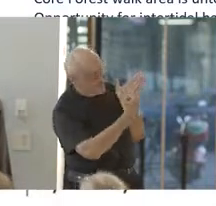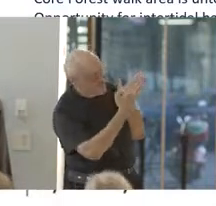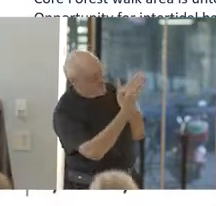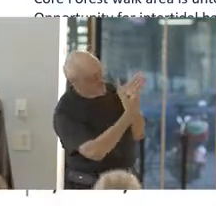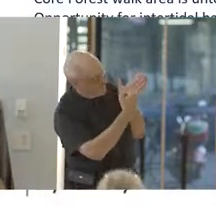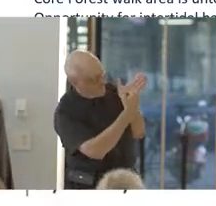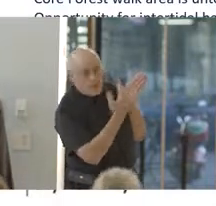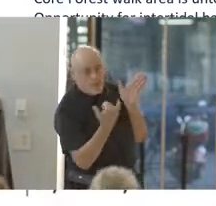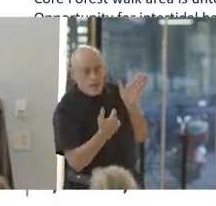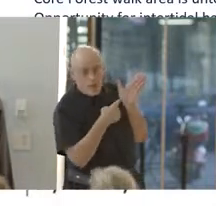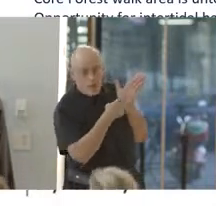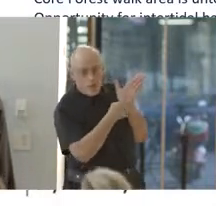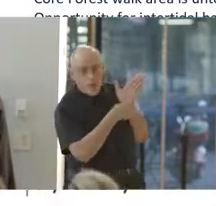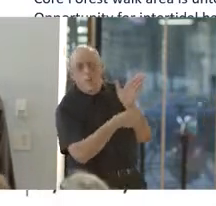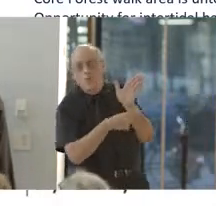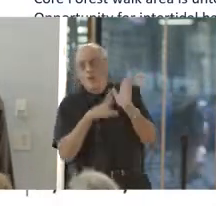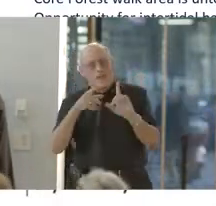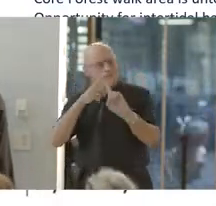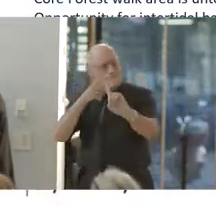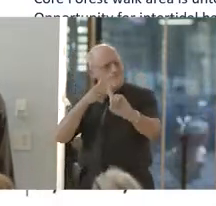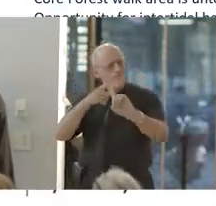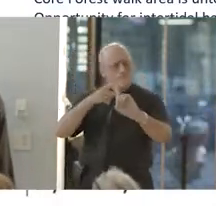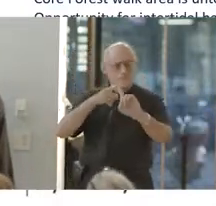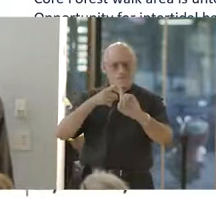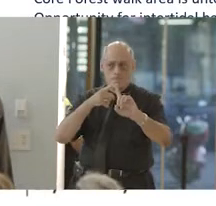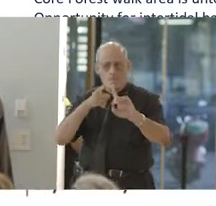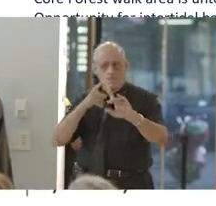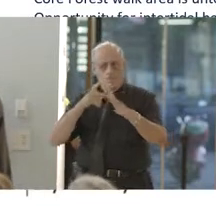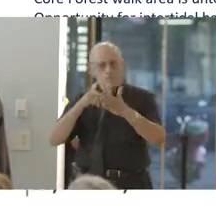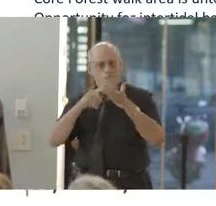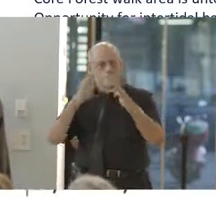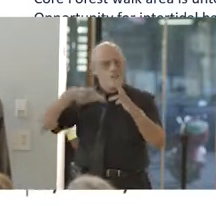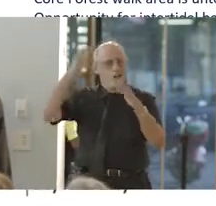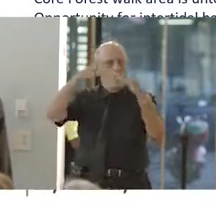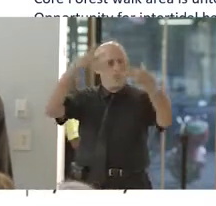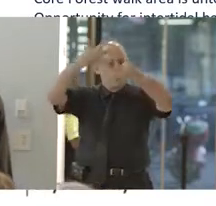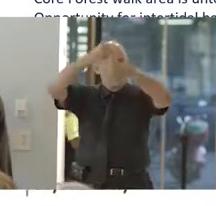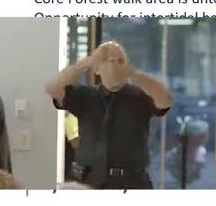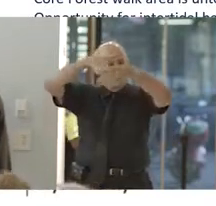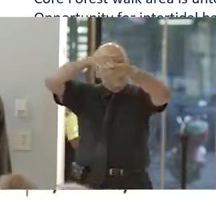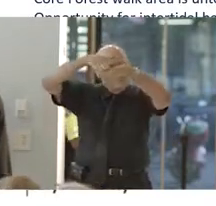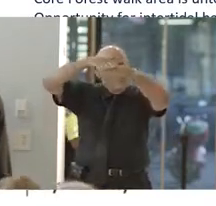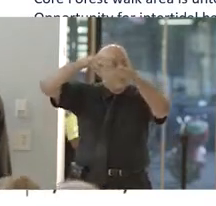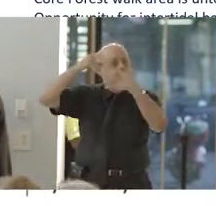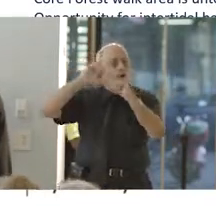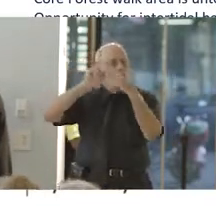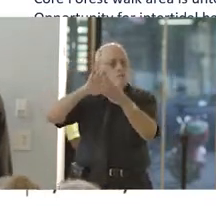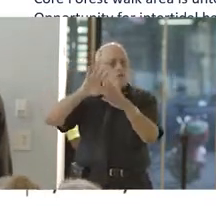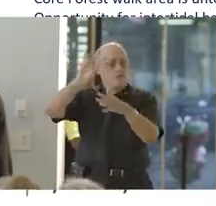building. So that is essentially a kind of a high level summary of our approach to reach